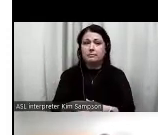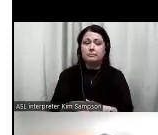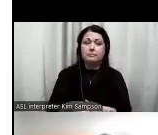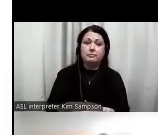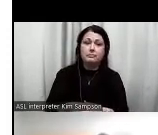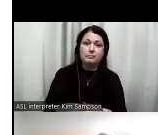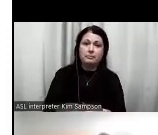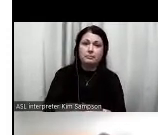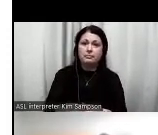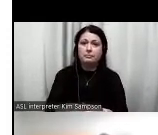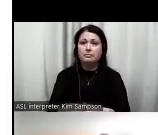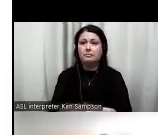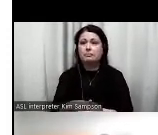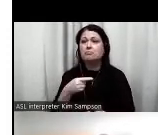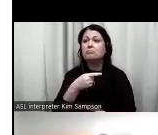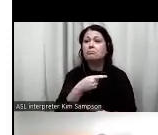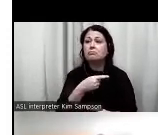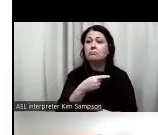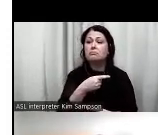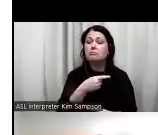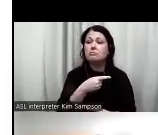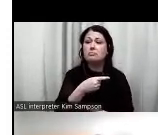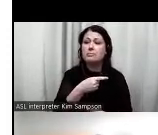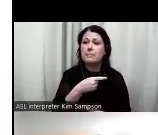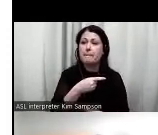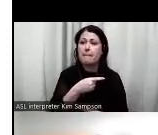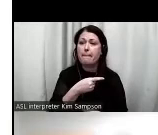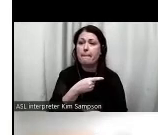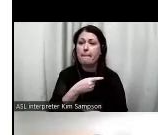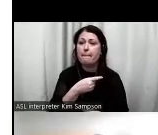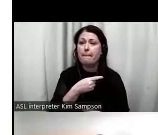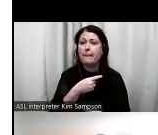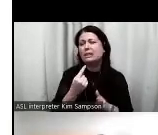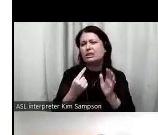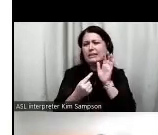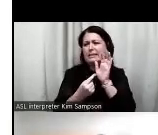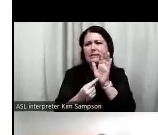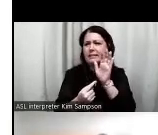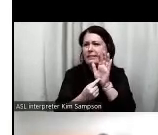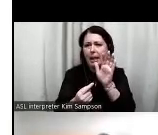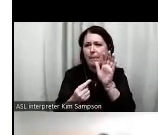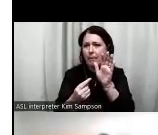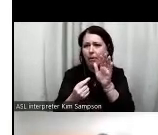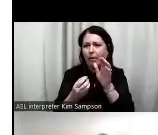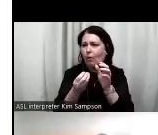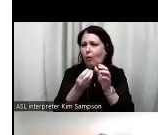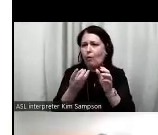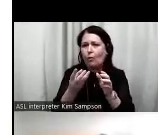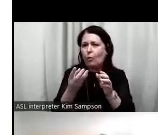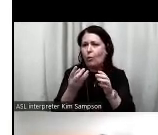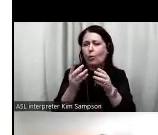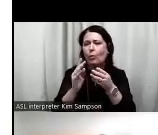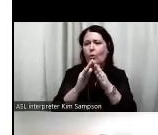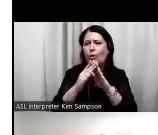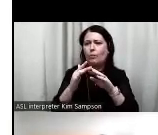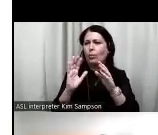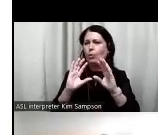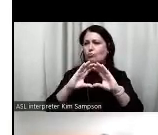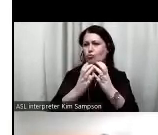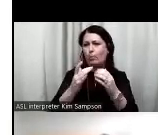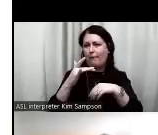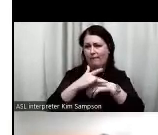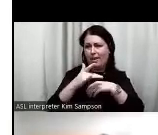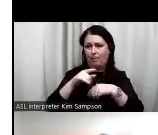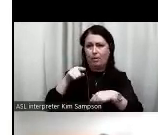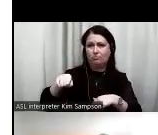So I just put together just a sampling of some of the community groups that are available.